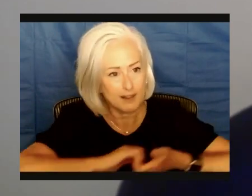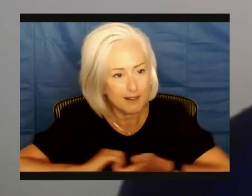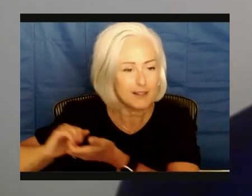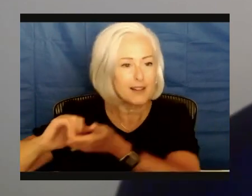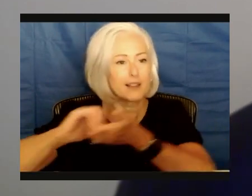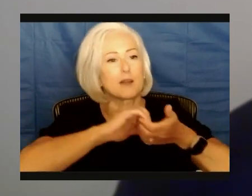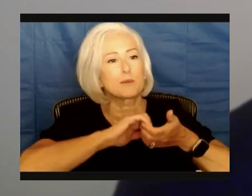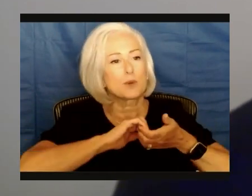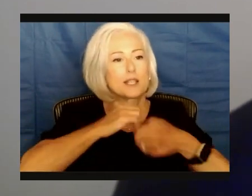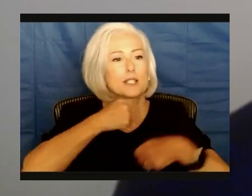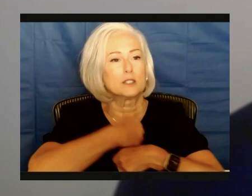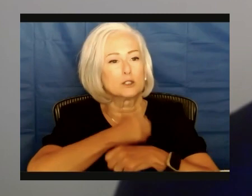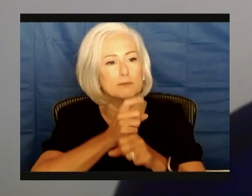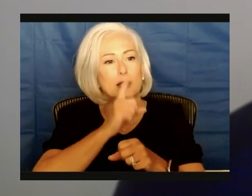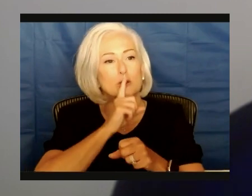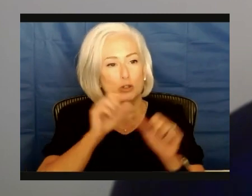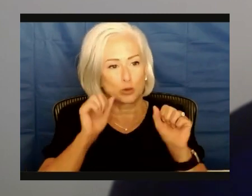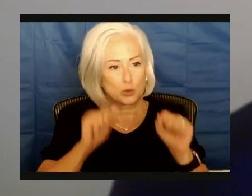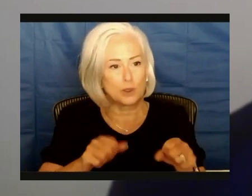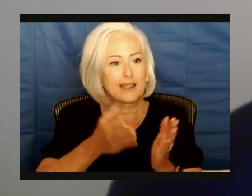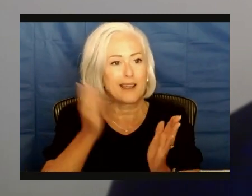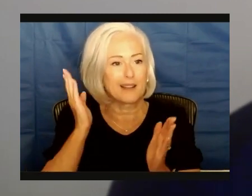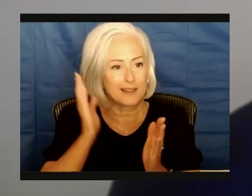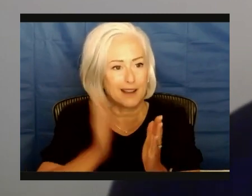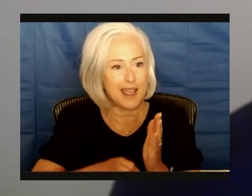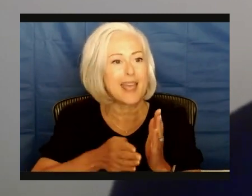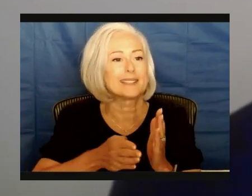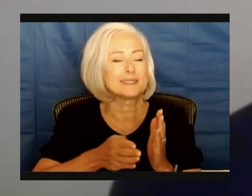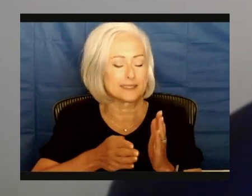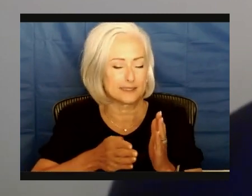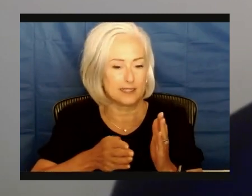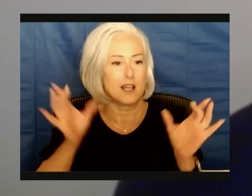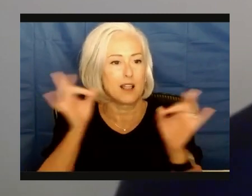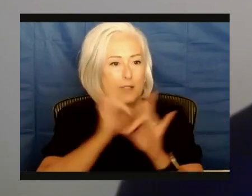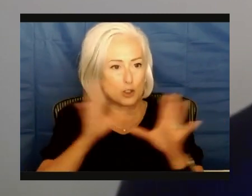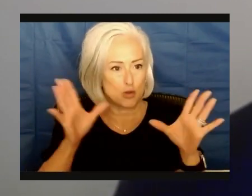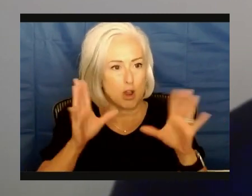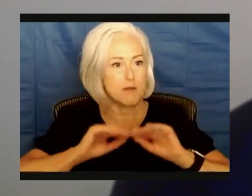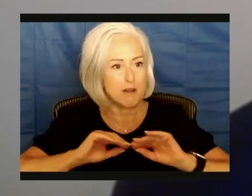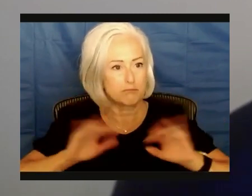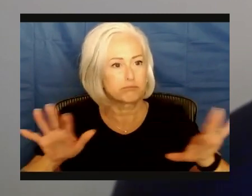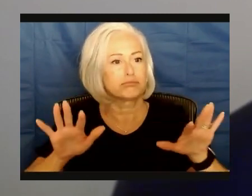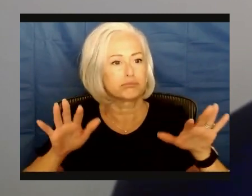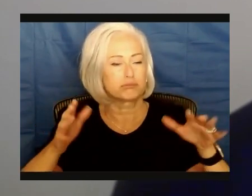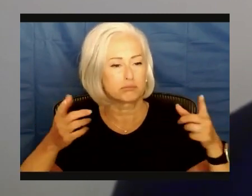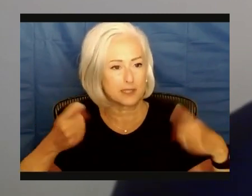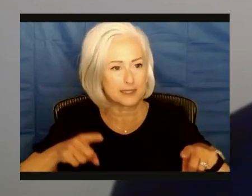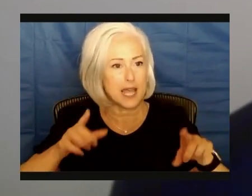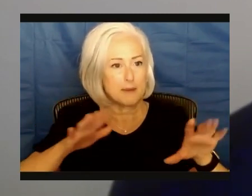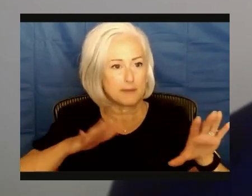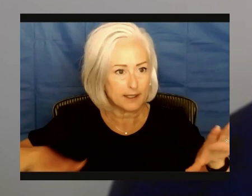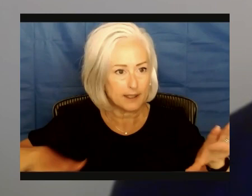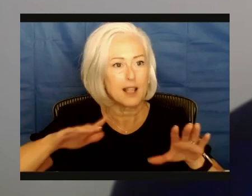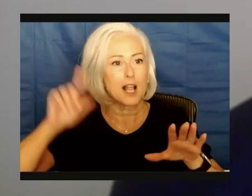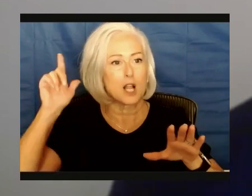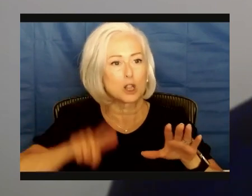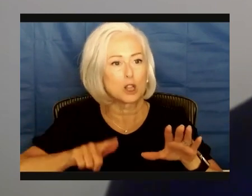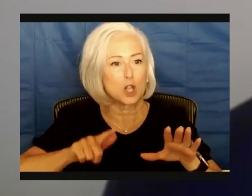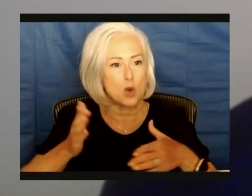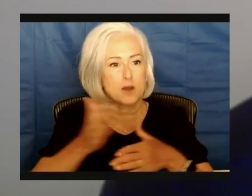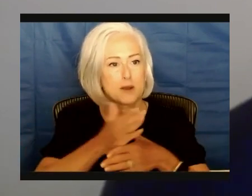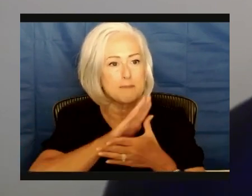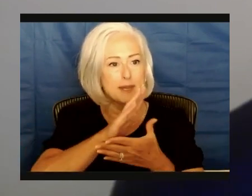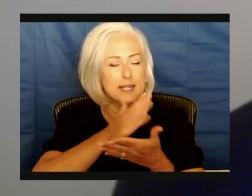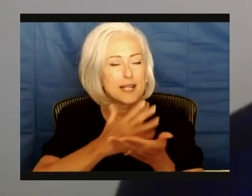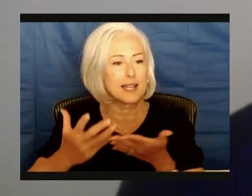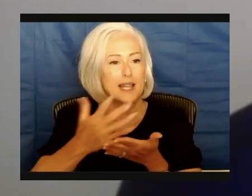bring to an end the trauma epidemic that is currently happening in low and middle income country. I